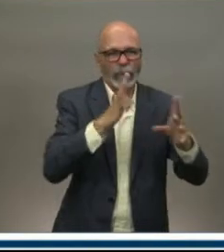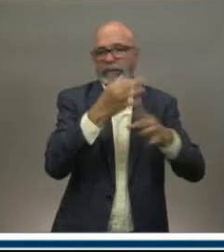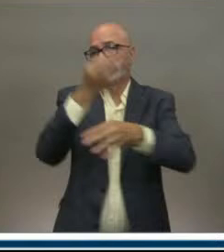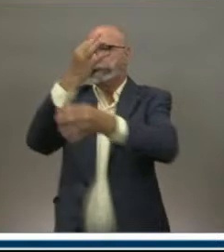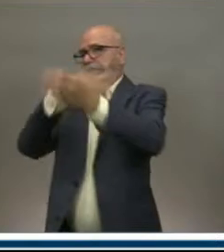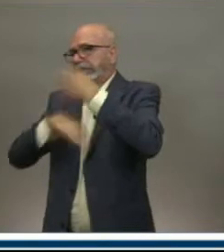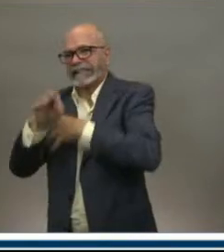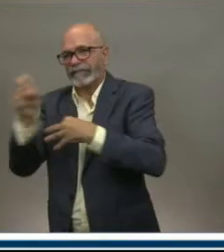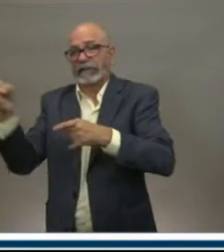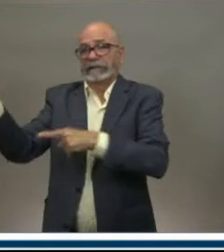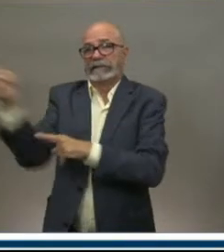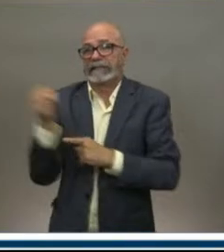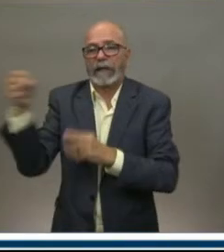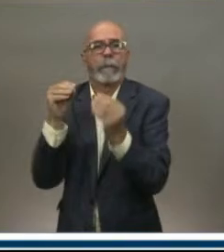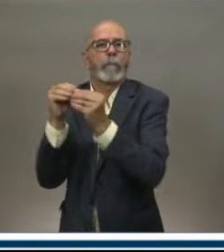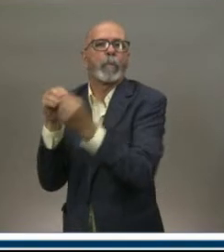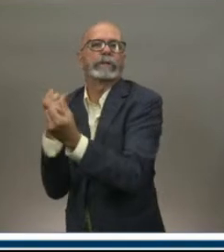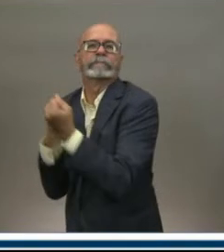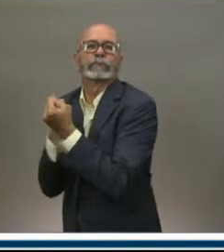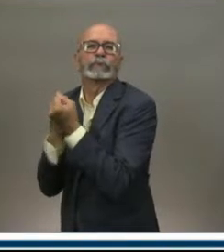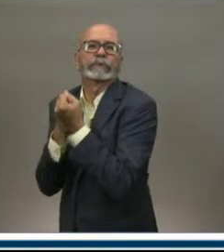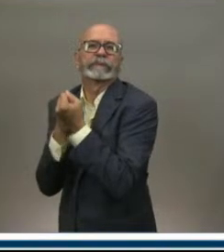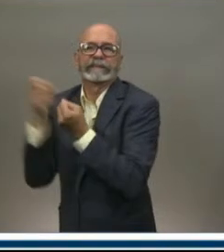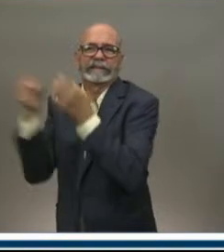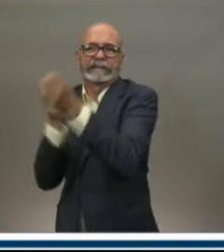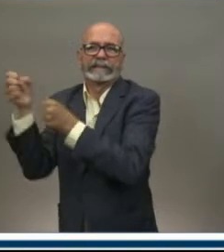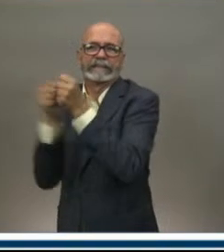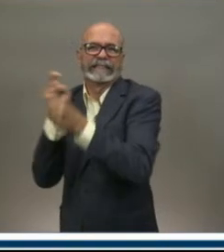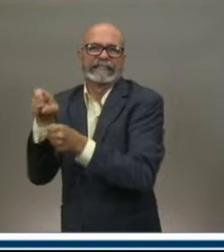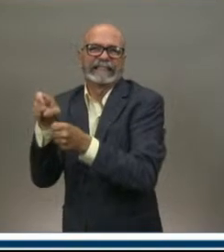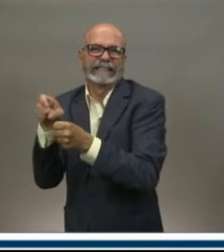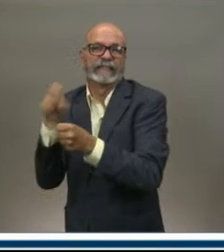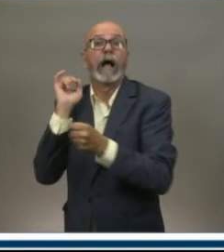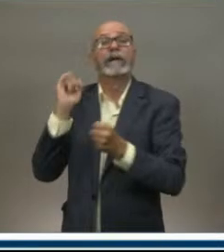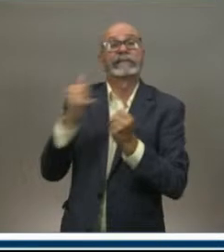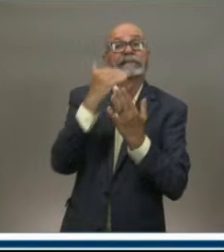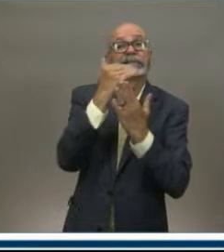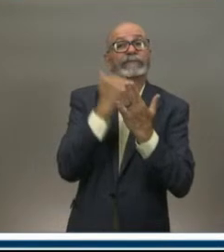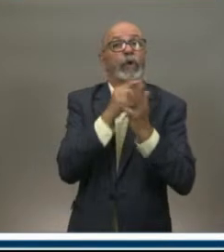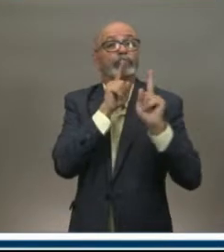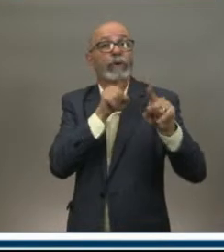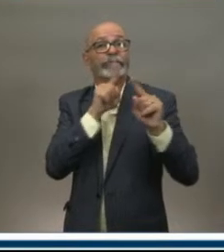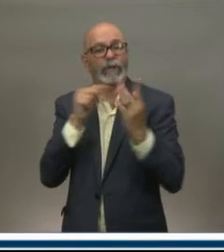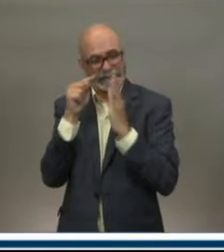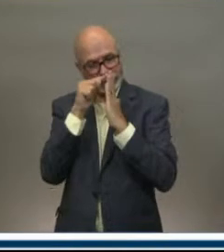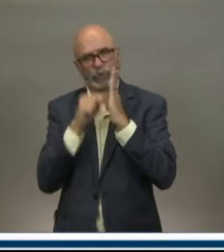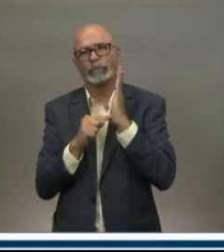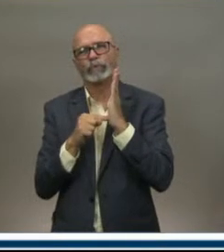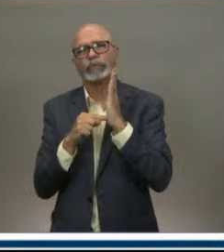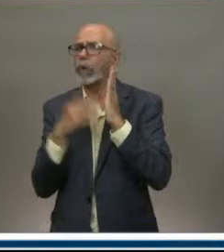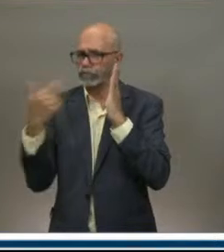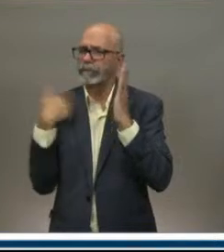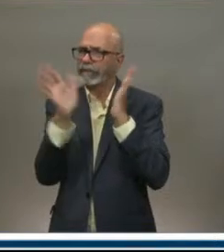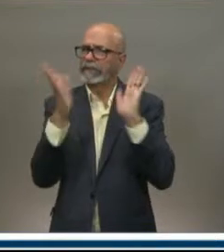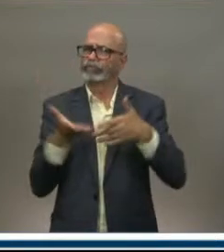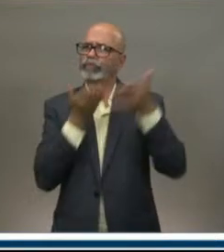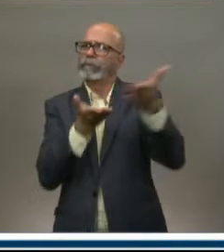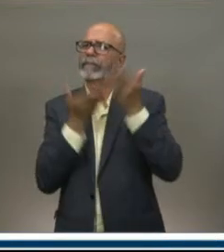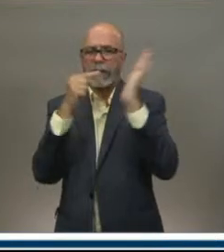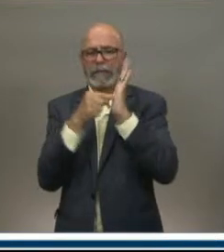had the support they needed on site. What the report does make recommendations, though, is important